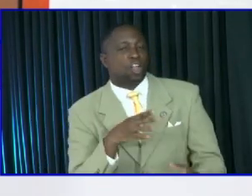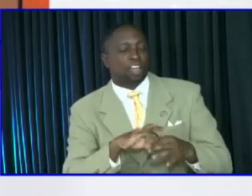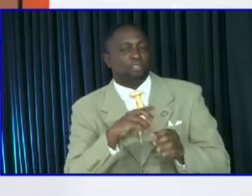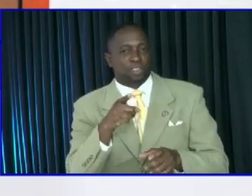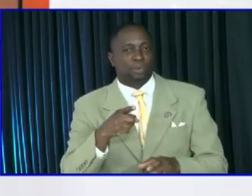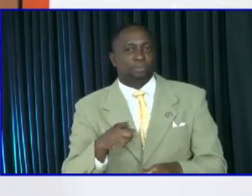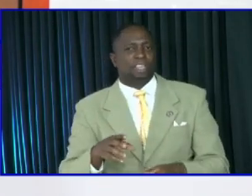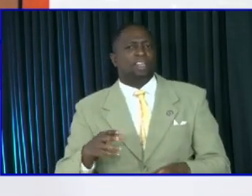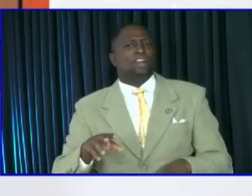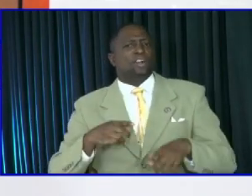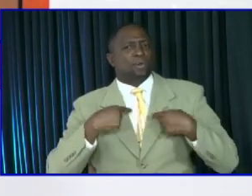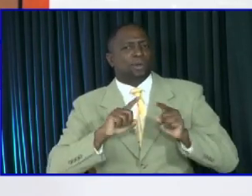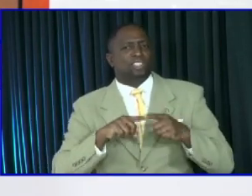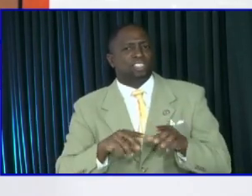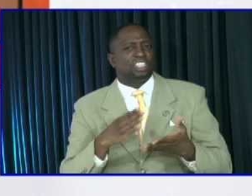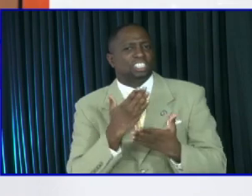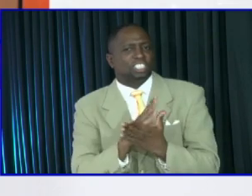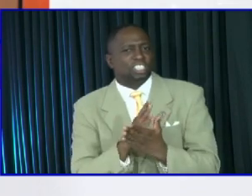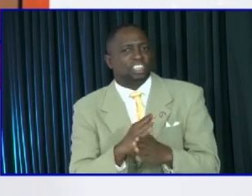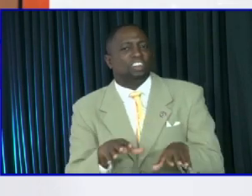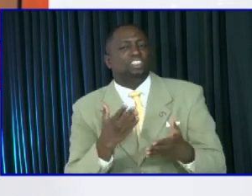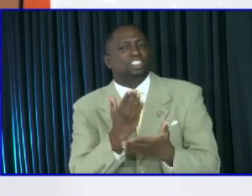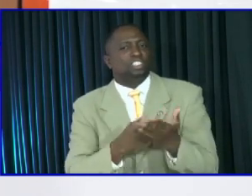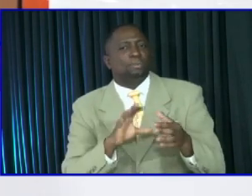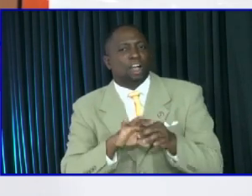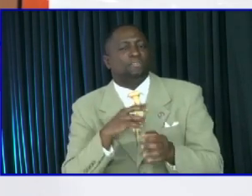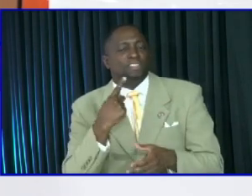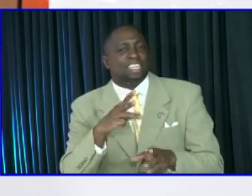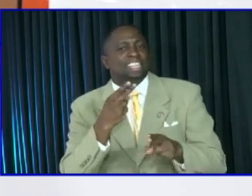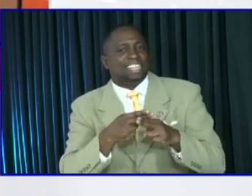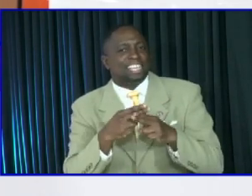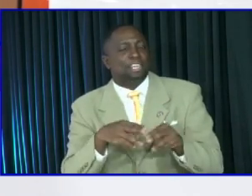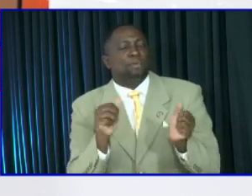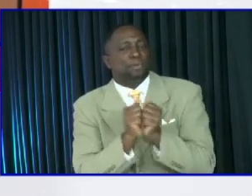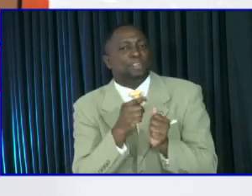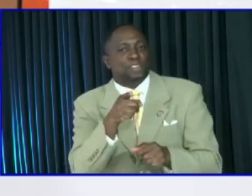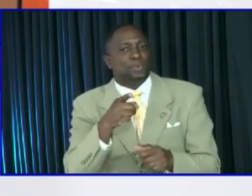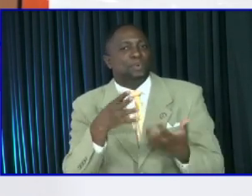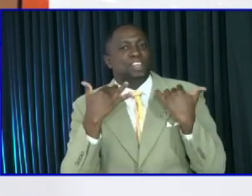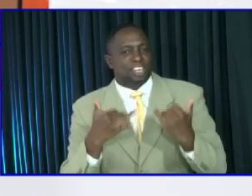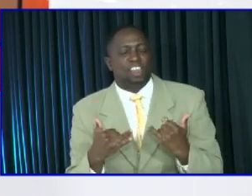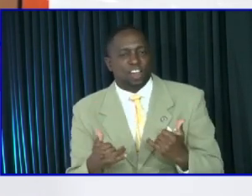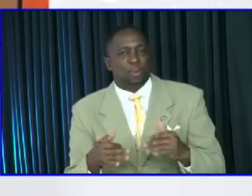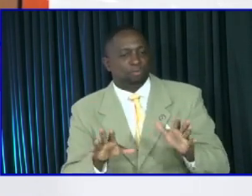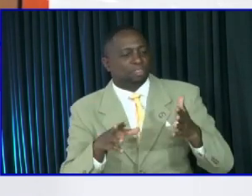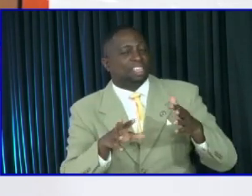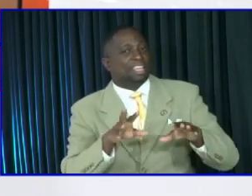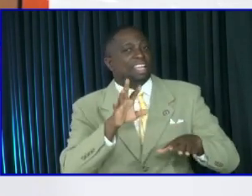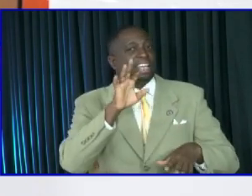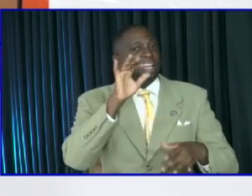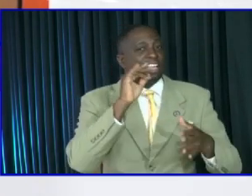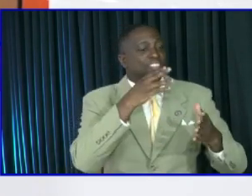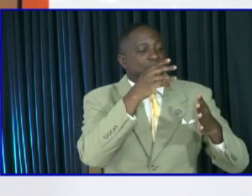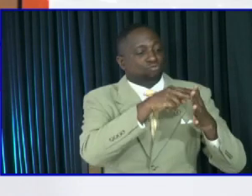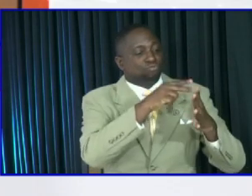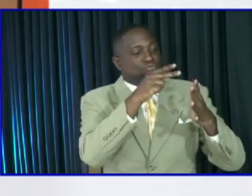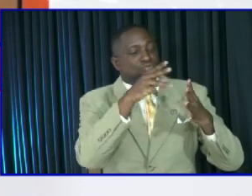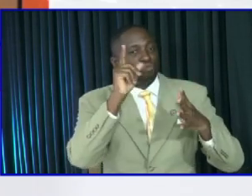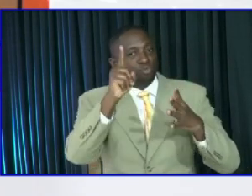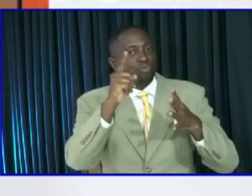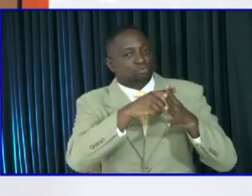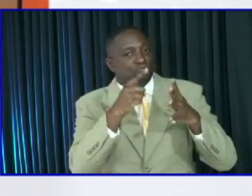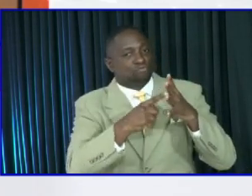are individuals who are visiting friends. And you get first-class priority here. Ione White, Susan